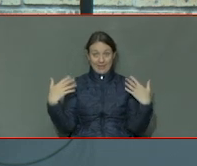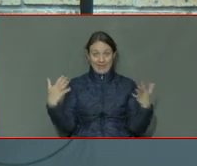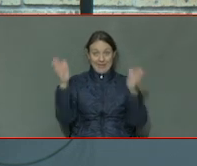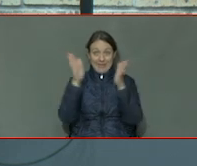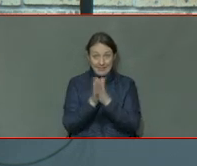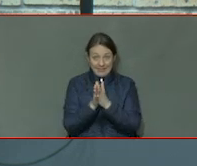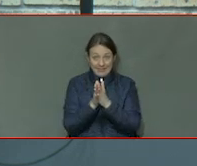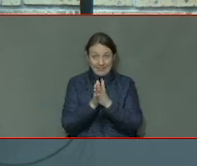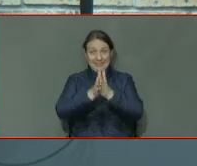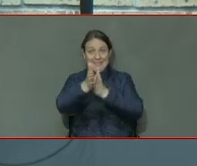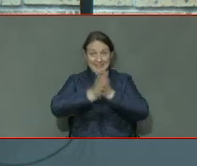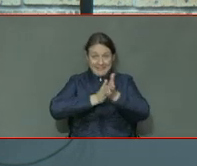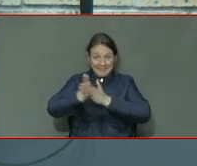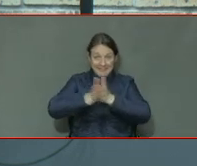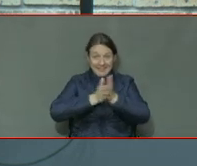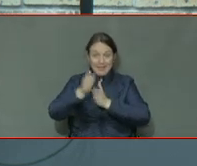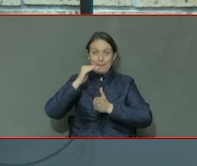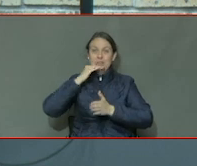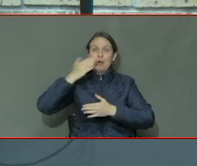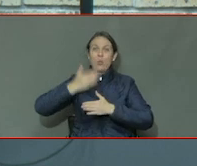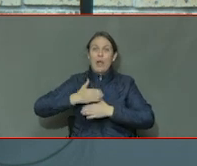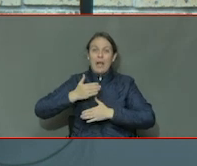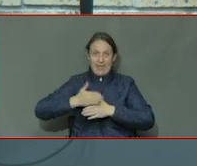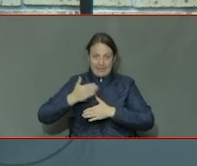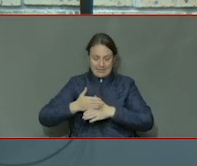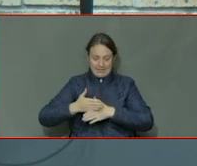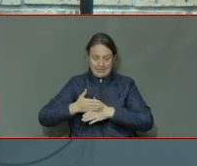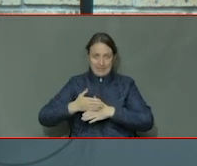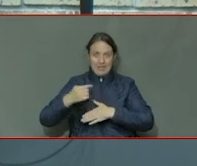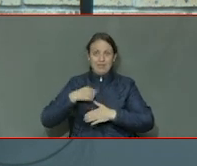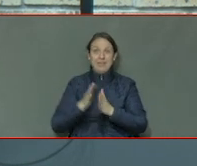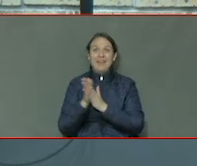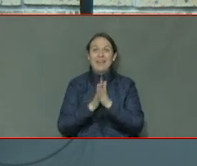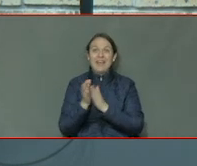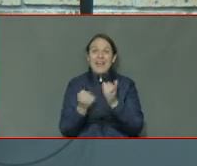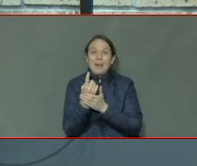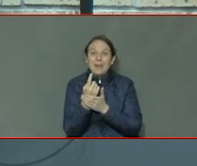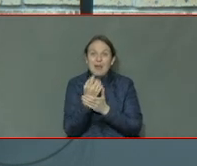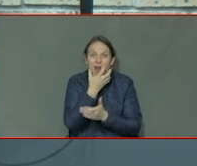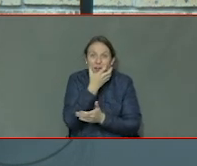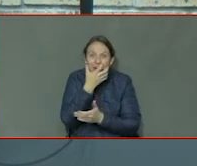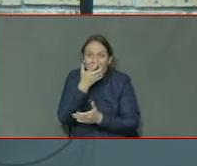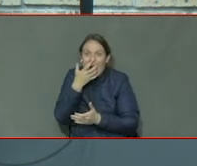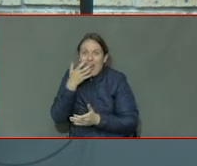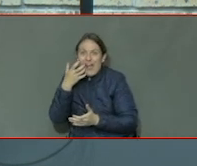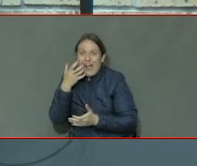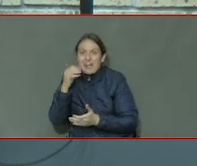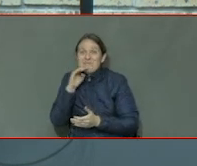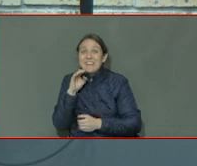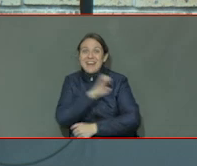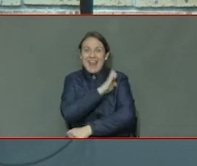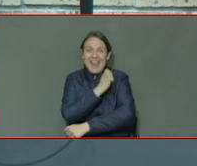I rub them, so I must do work. What happens? My hands become what? That is